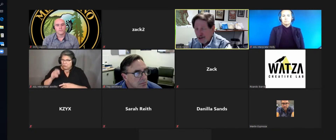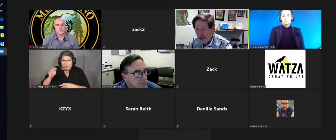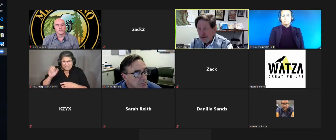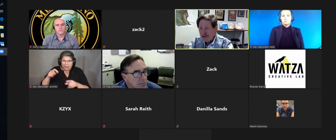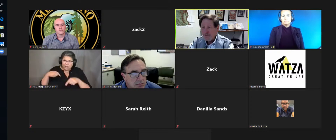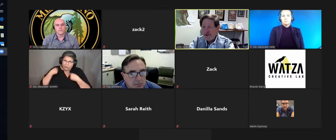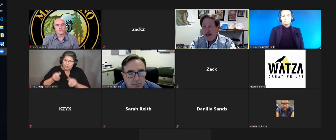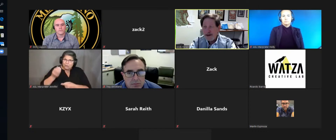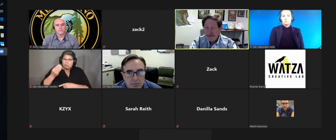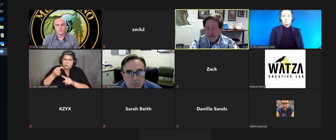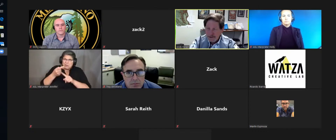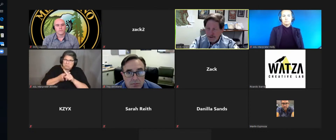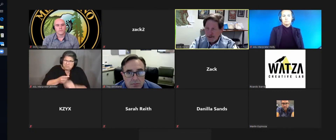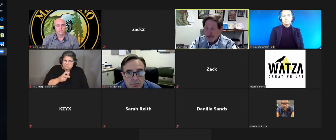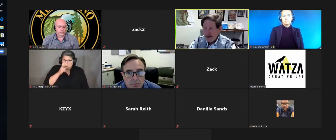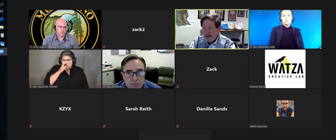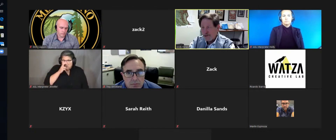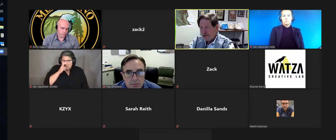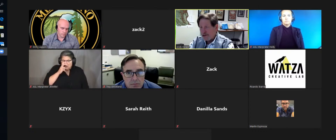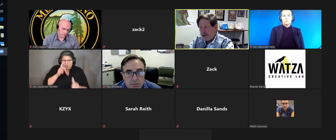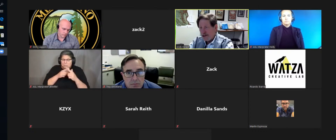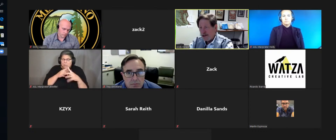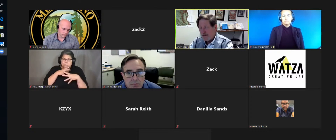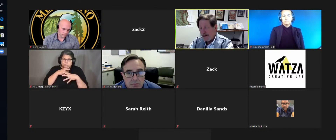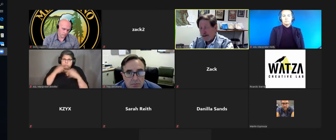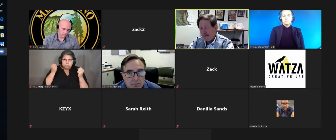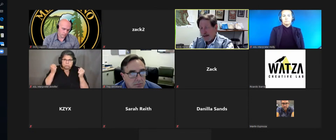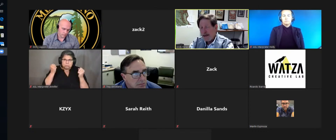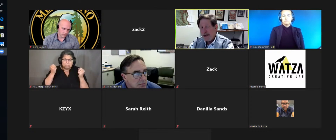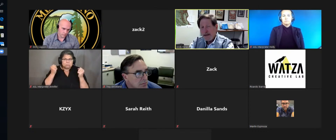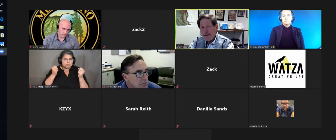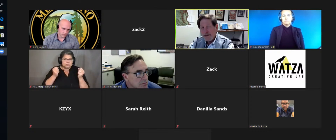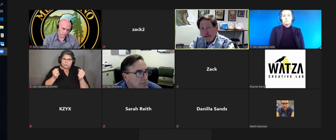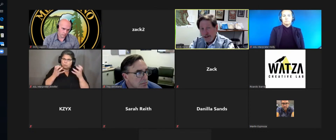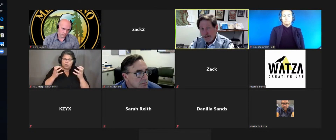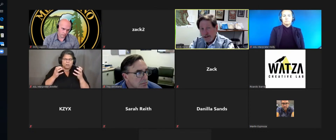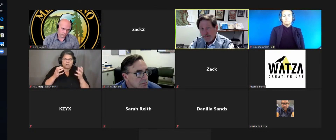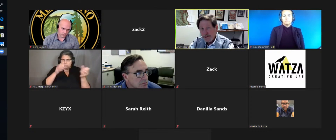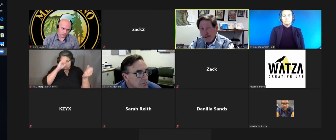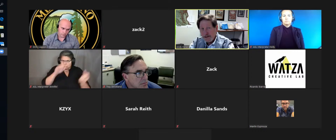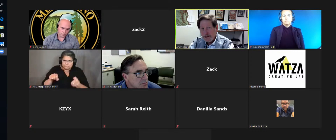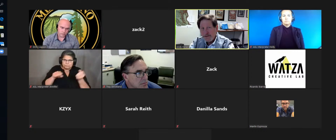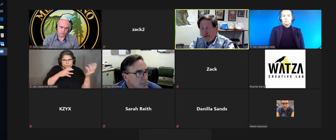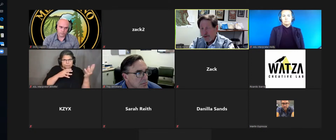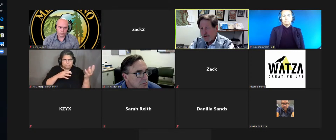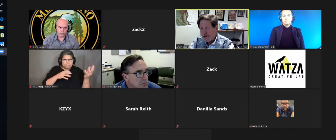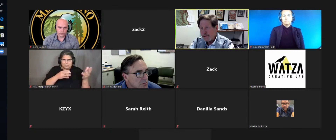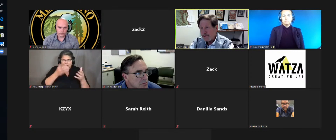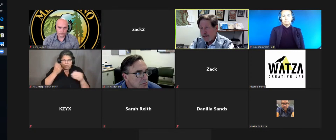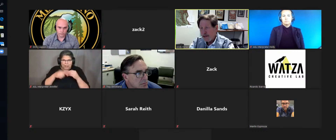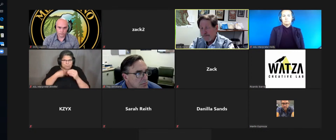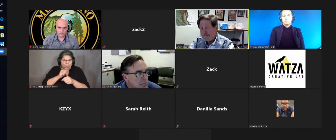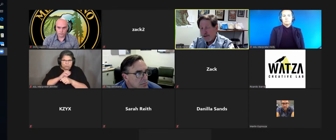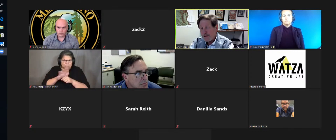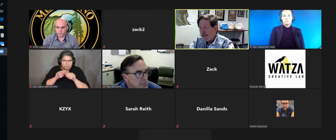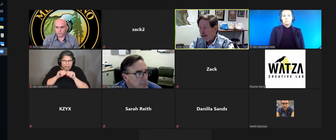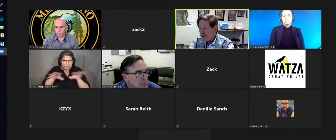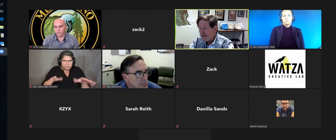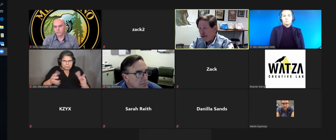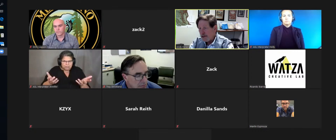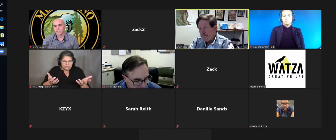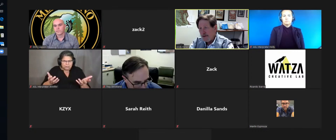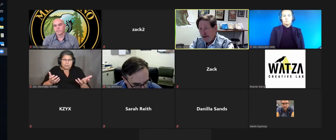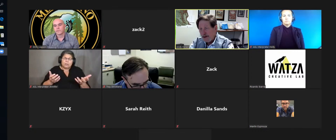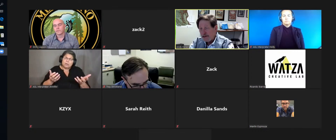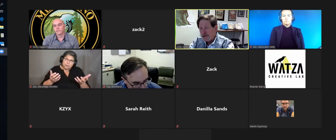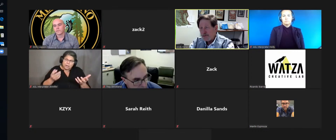I think they tend to forget that we're still in a pandemic. There is, and I did present this before, there is the